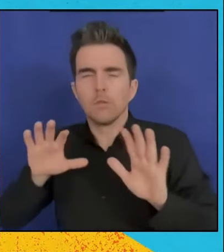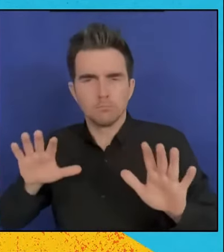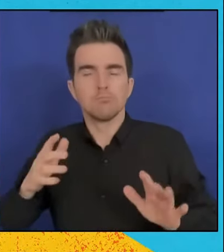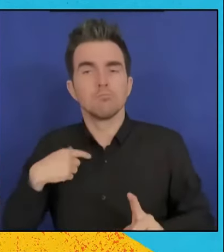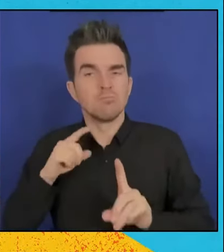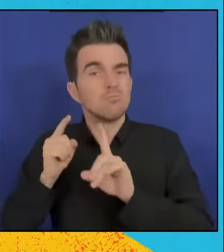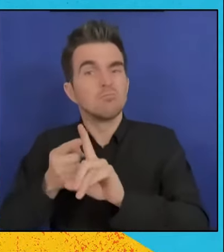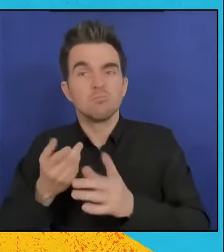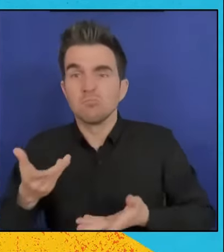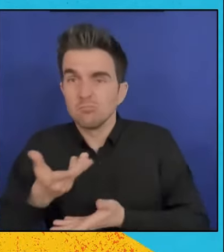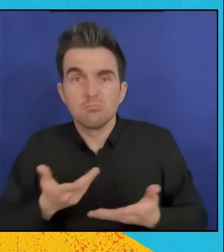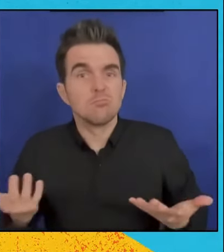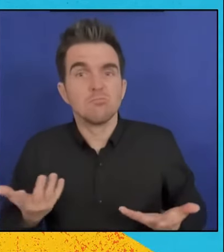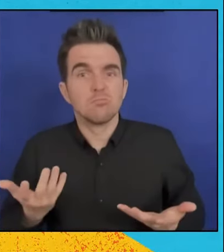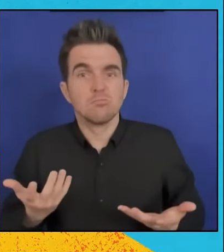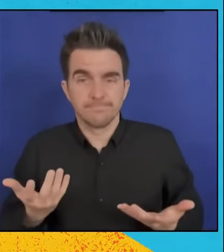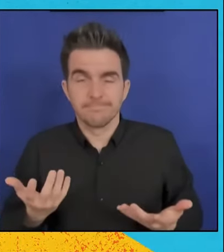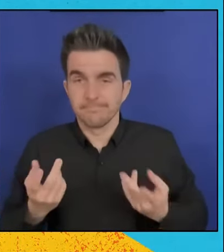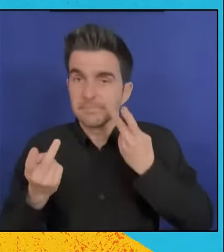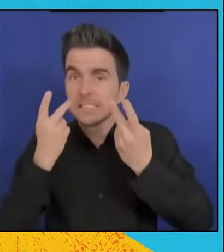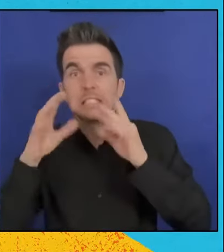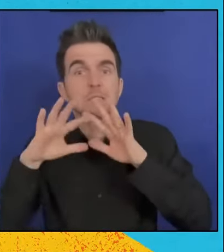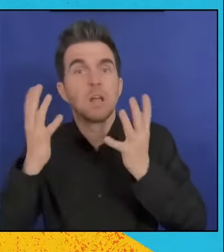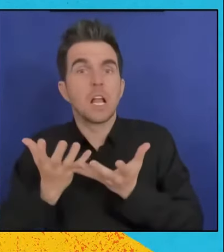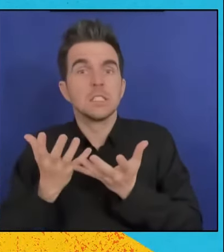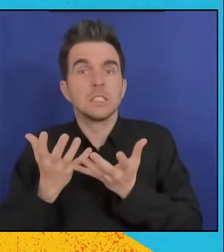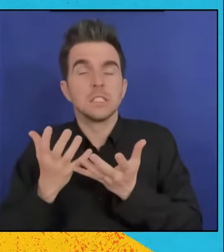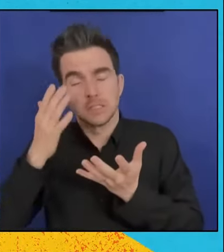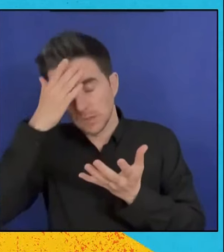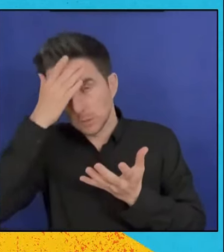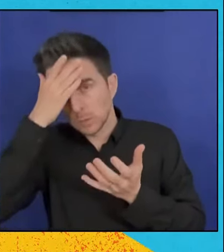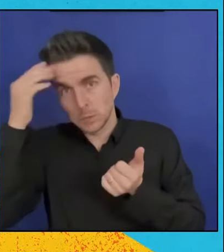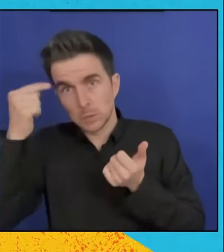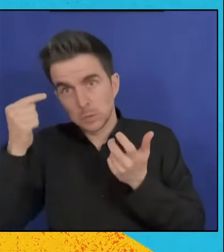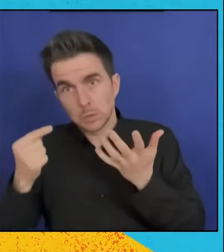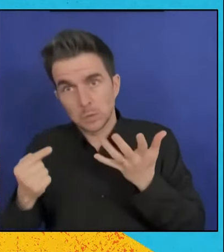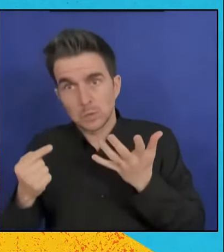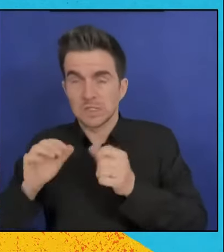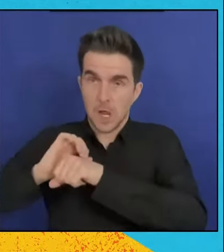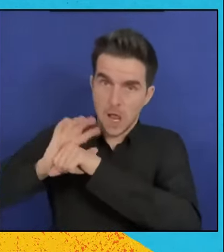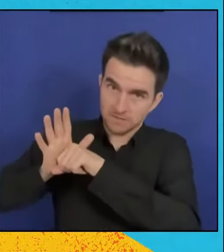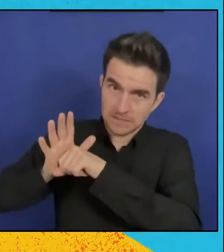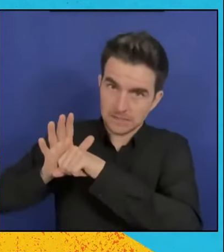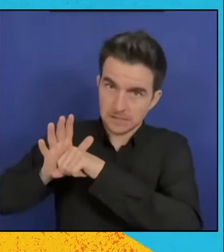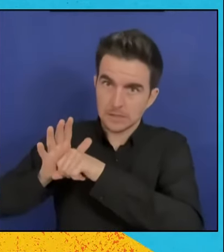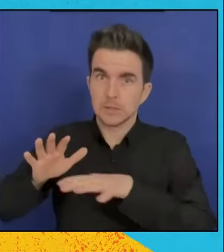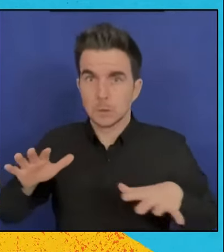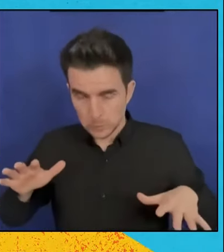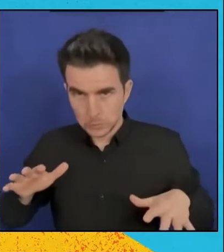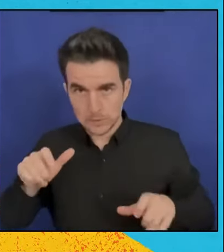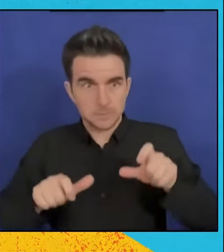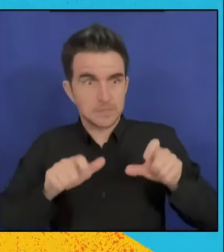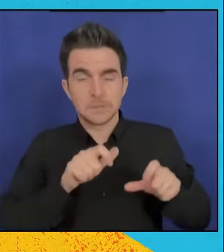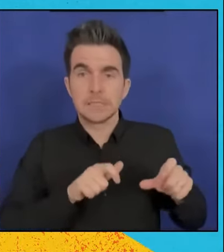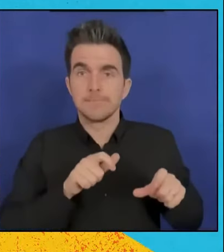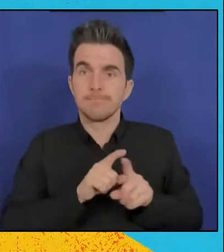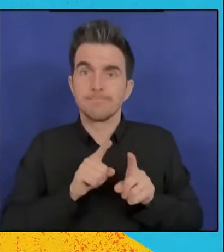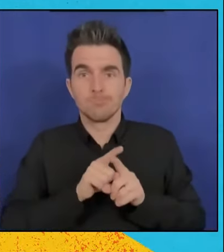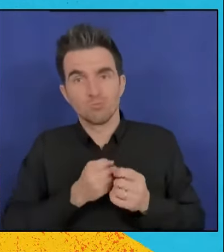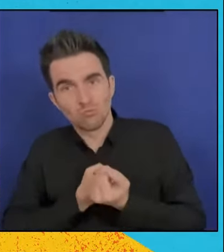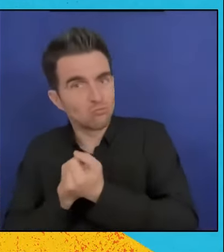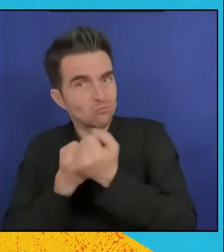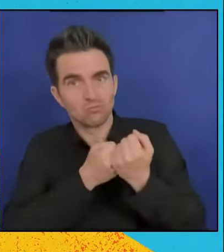reevaluate our relationship with nature and also the planet. The latest IPCC report, released